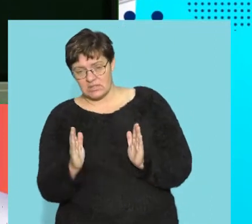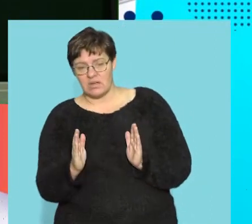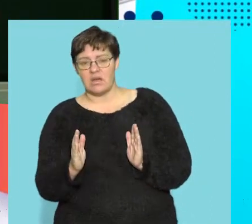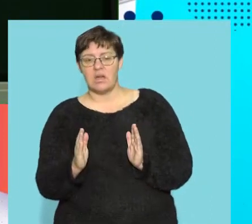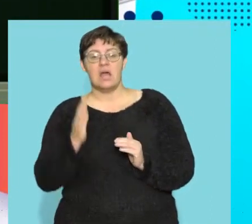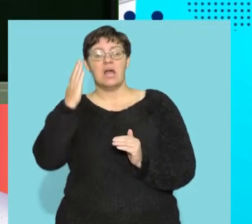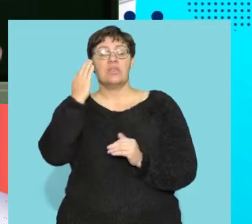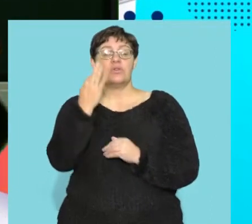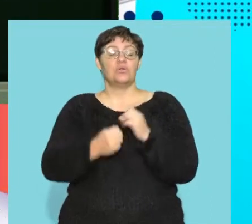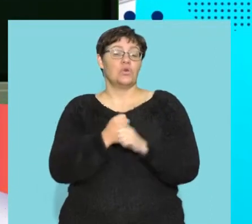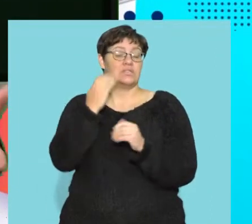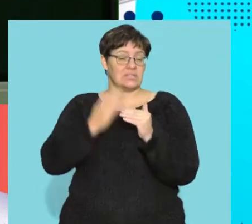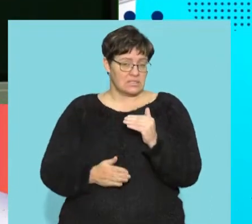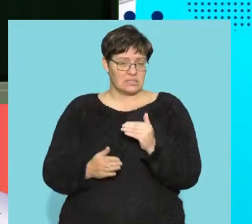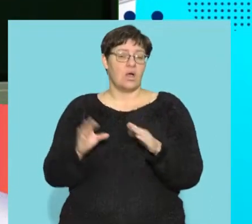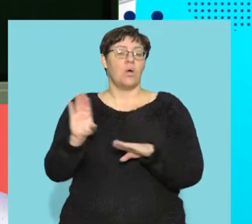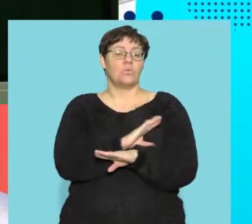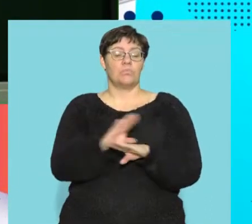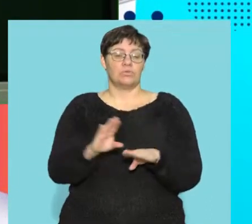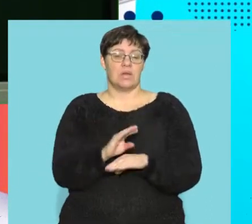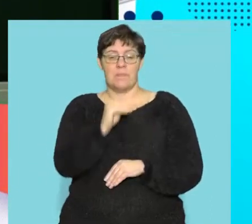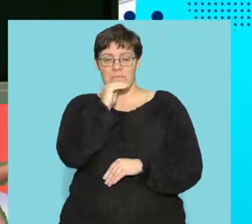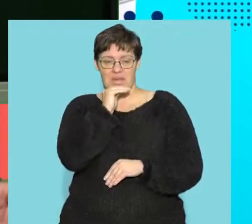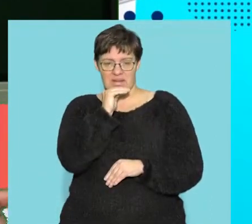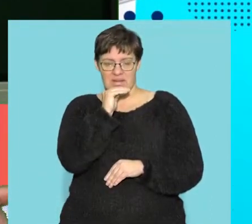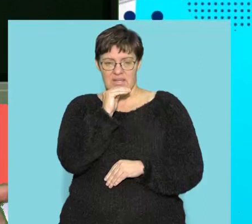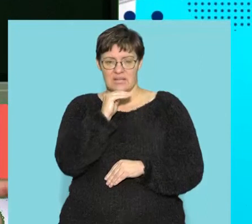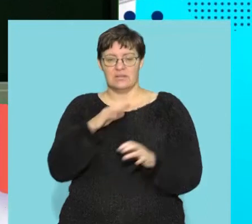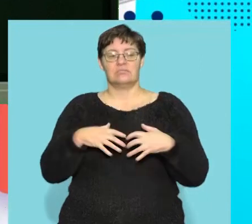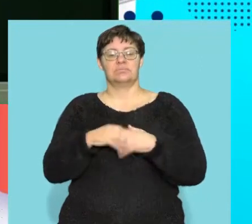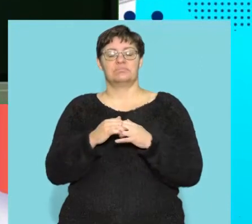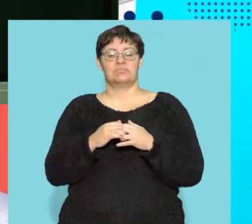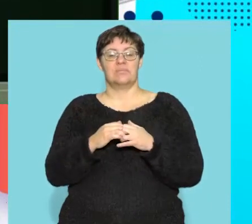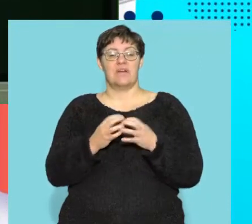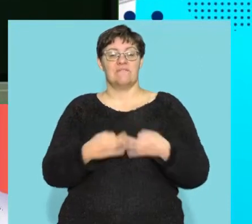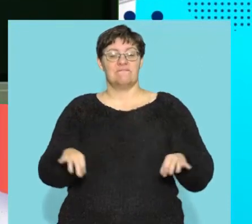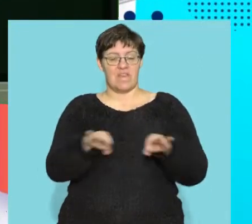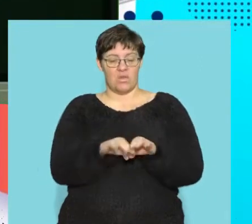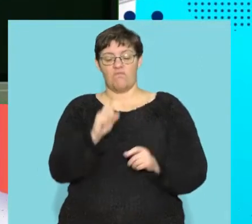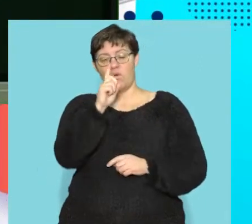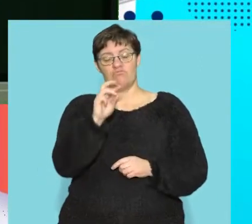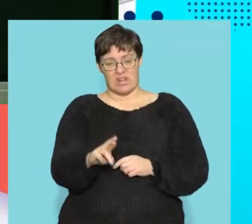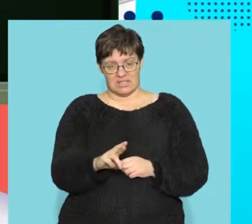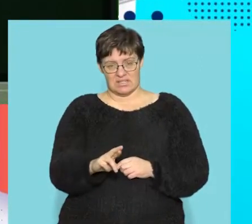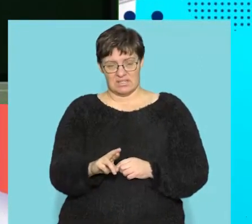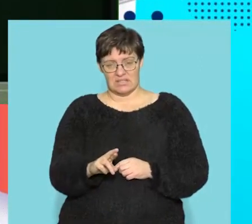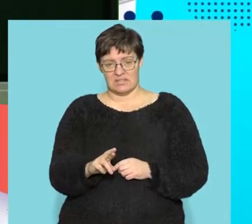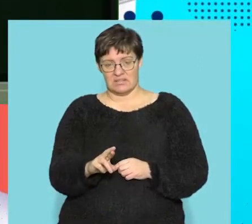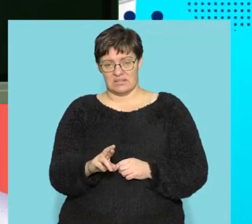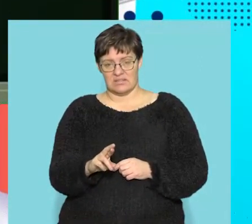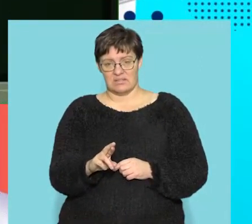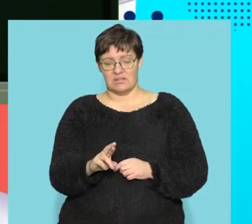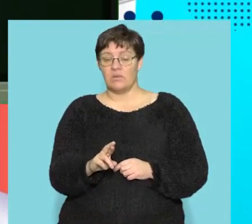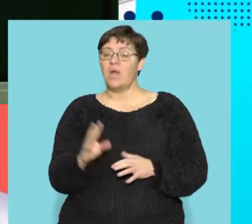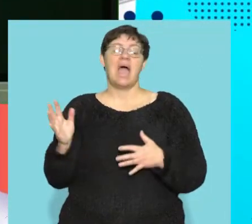3 years, the computer will now be reaching its carrying value of the 1 Rand. And you must remember, we've dealt